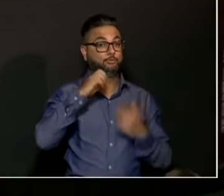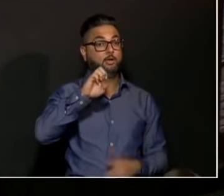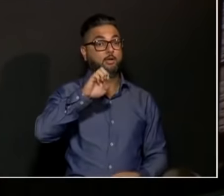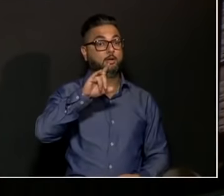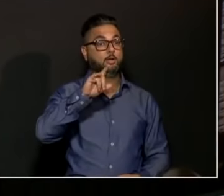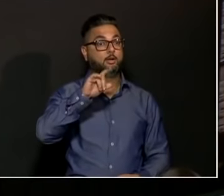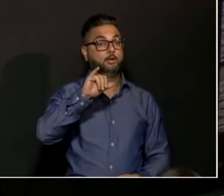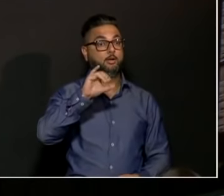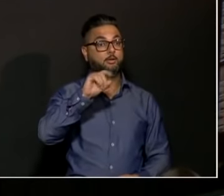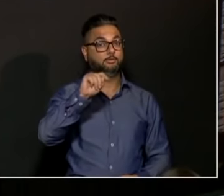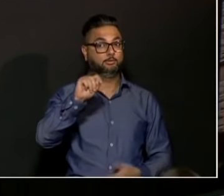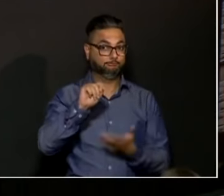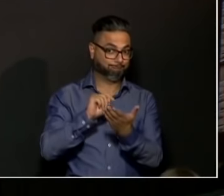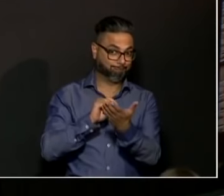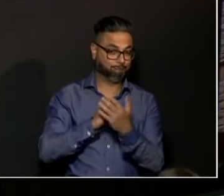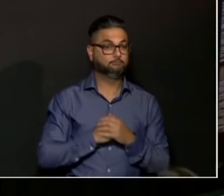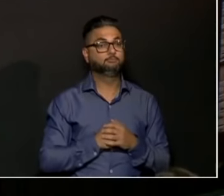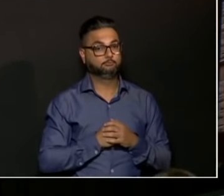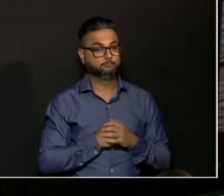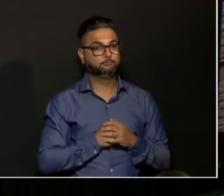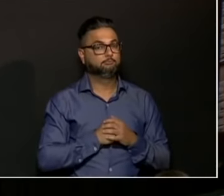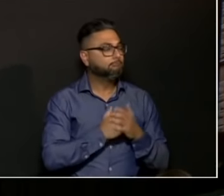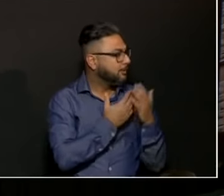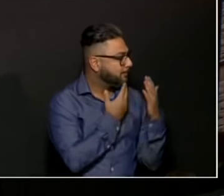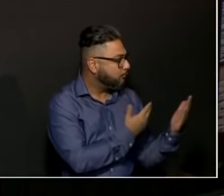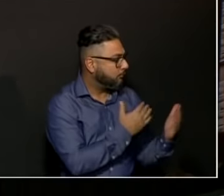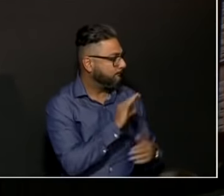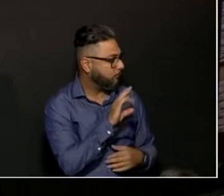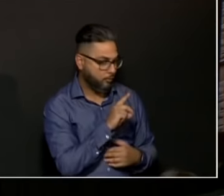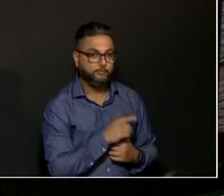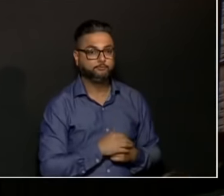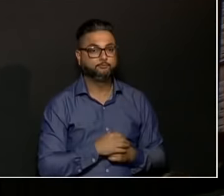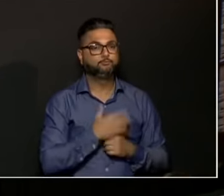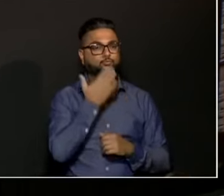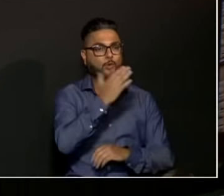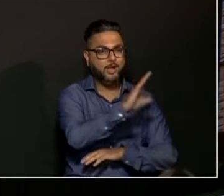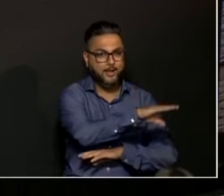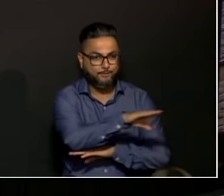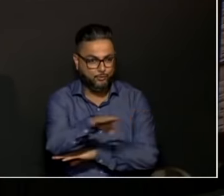Thank you, Premier, and good afternoon. Well, there's no doubt we are